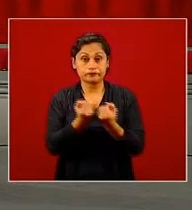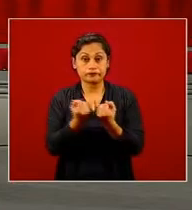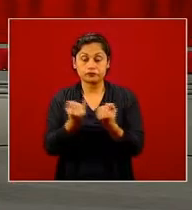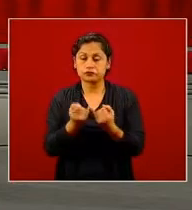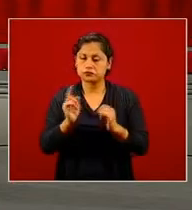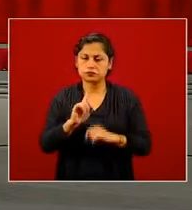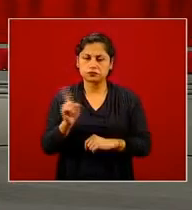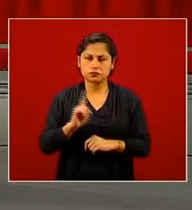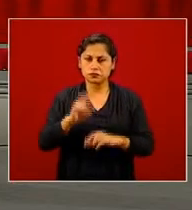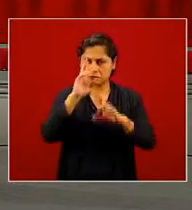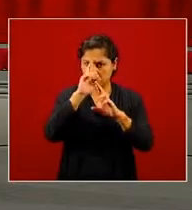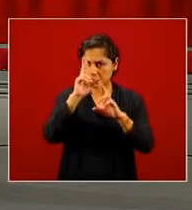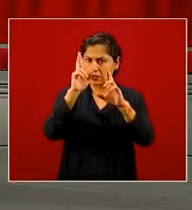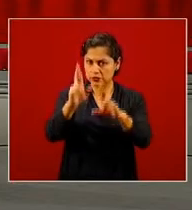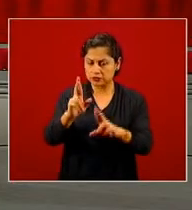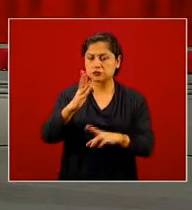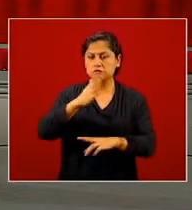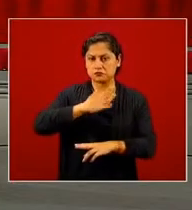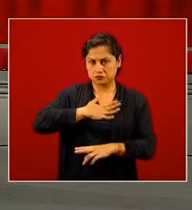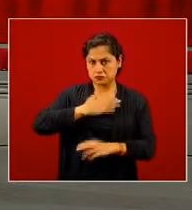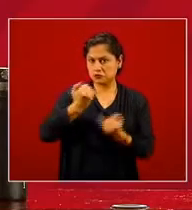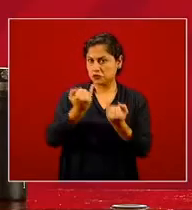address.